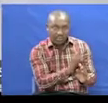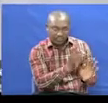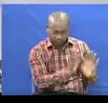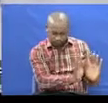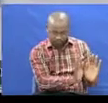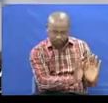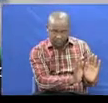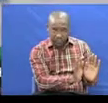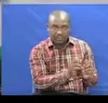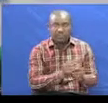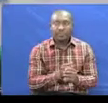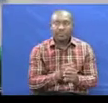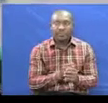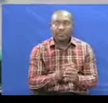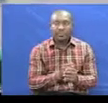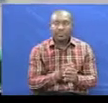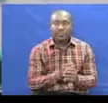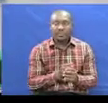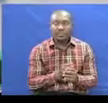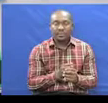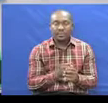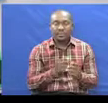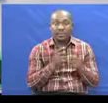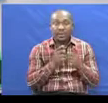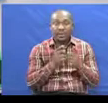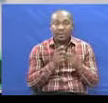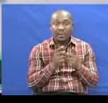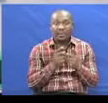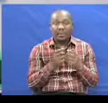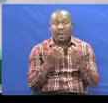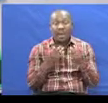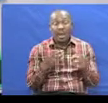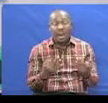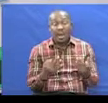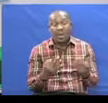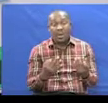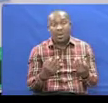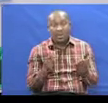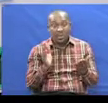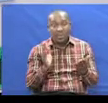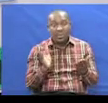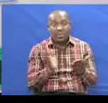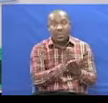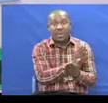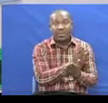and then we need to remain with x. How are we going to remove this